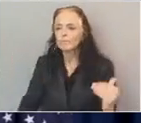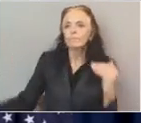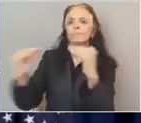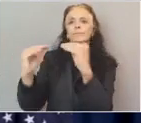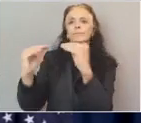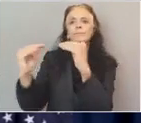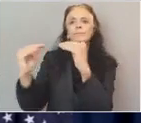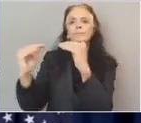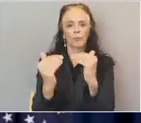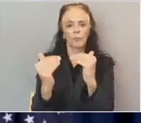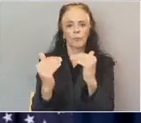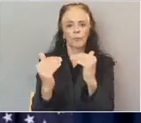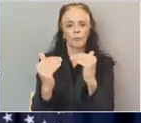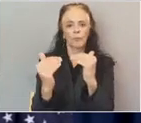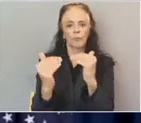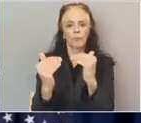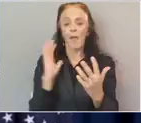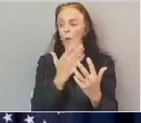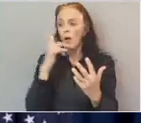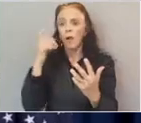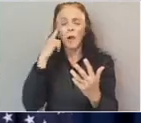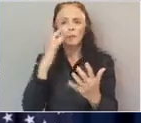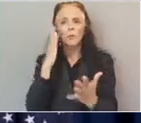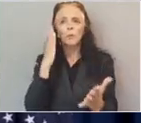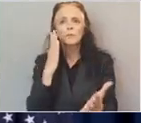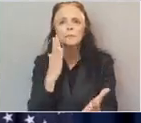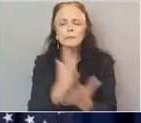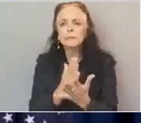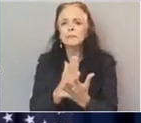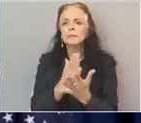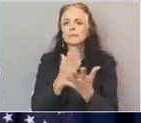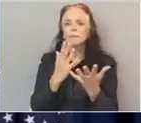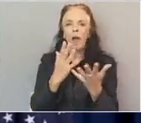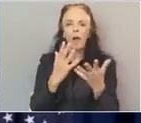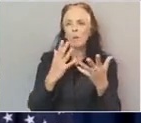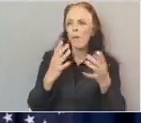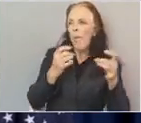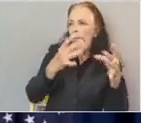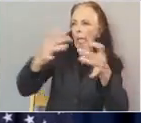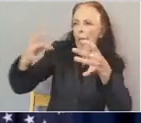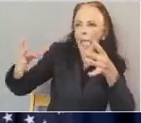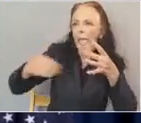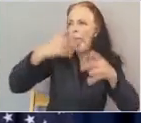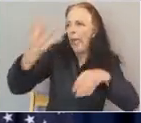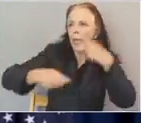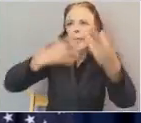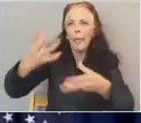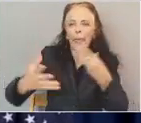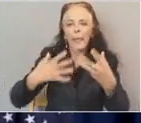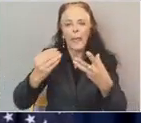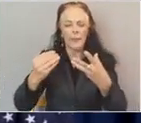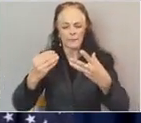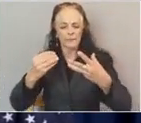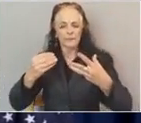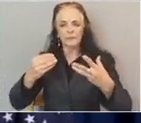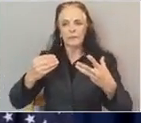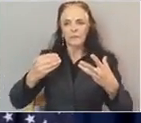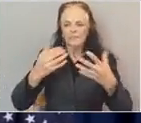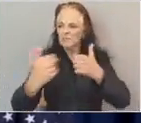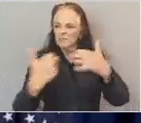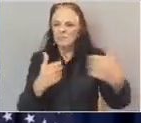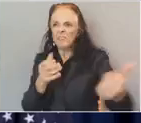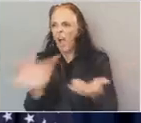of hate and division and treat one another with the respect and the dignity that each one of